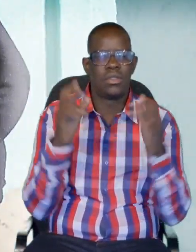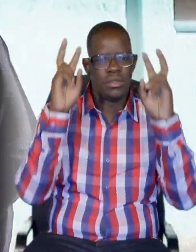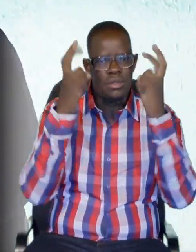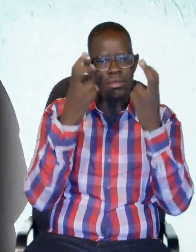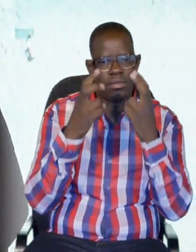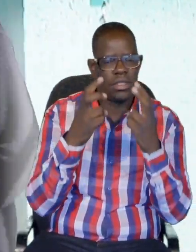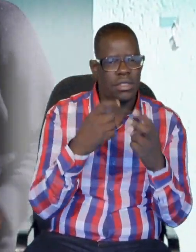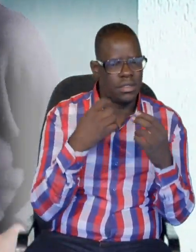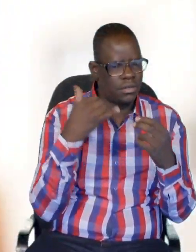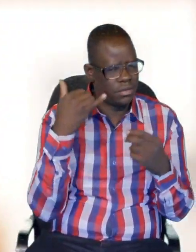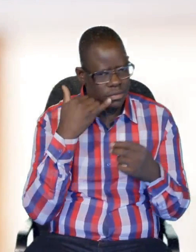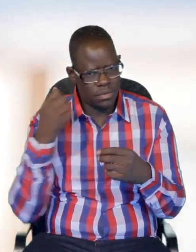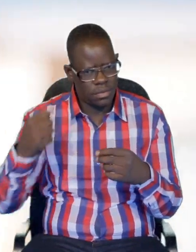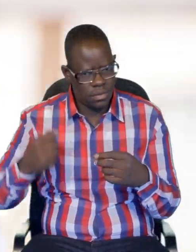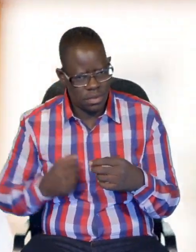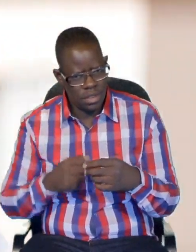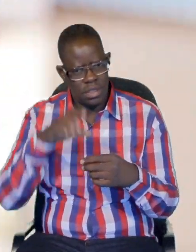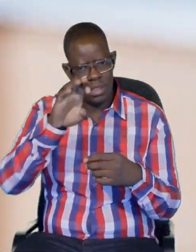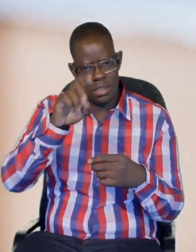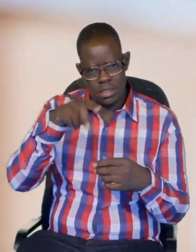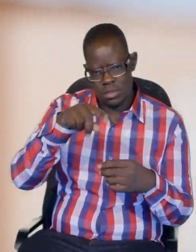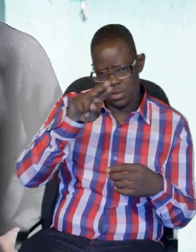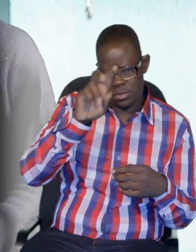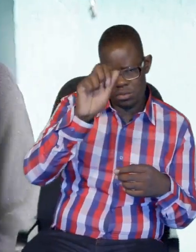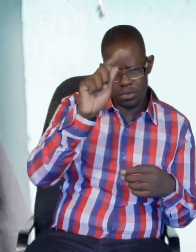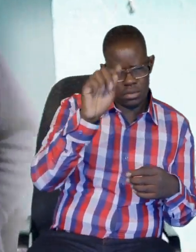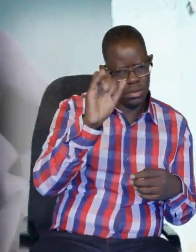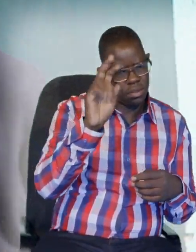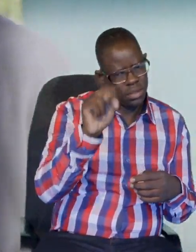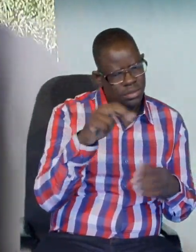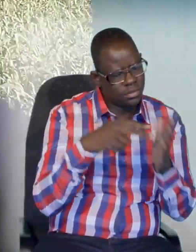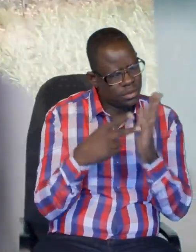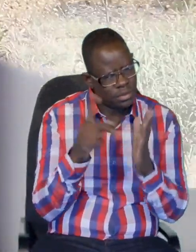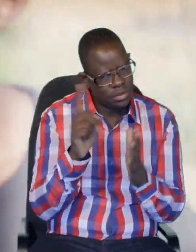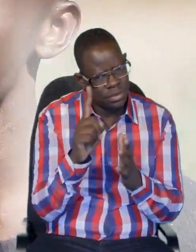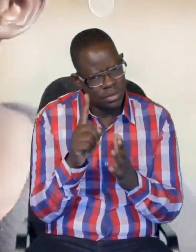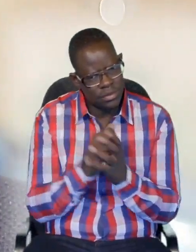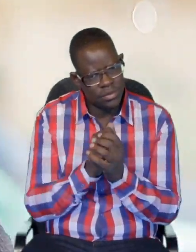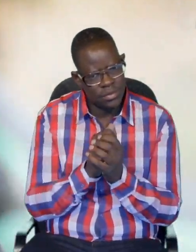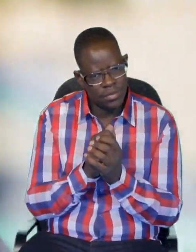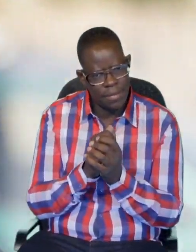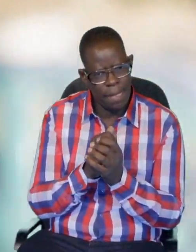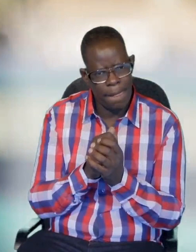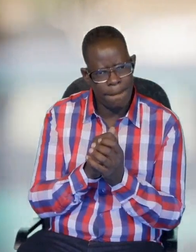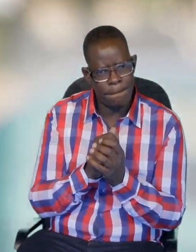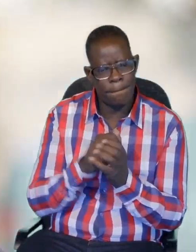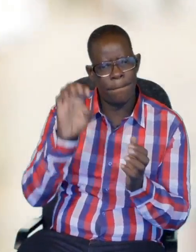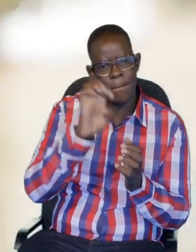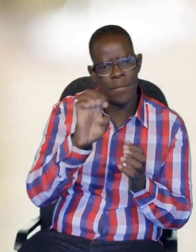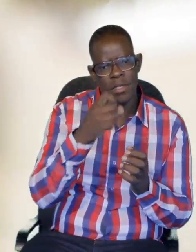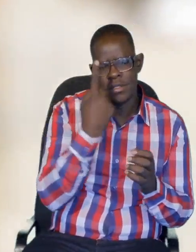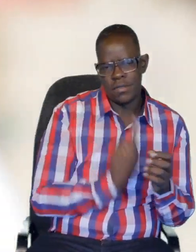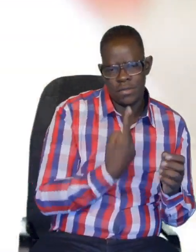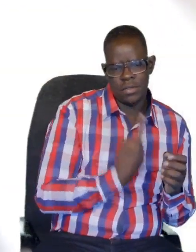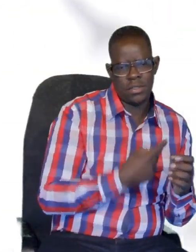spoke to Mom about accounting equations. I have no clue about it. Oh, what did she say though? She said it had something to do with owner's